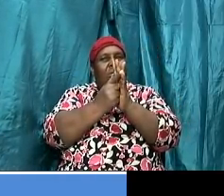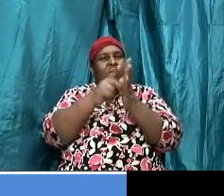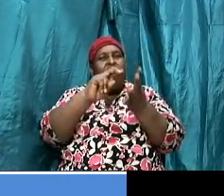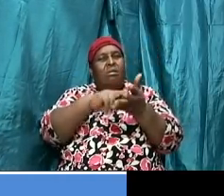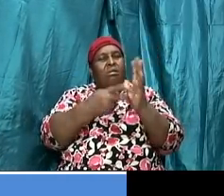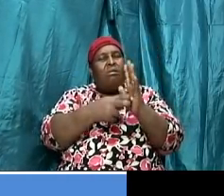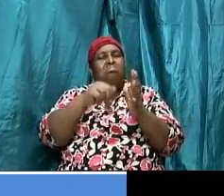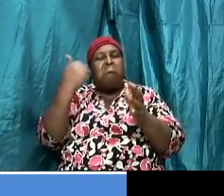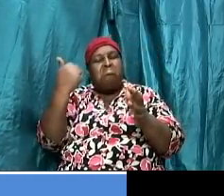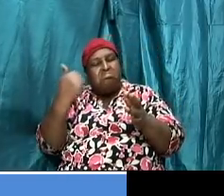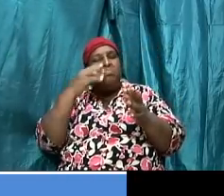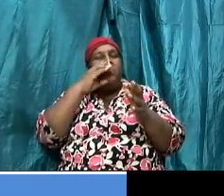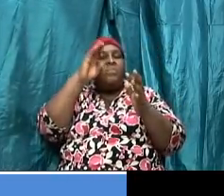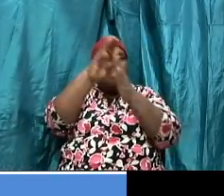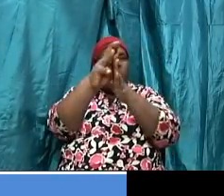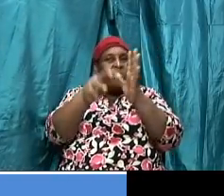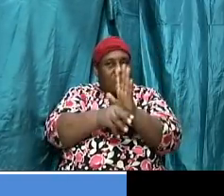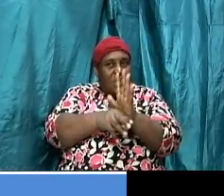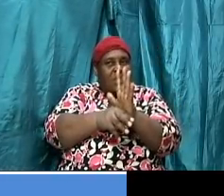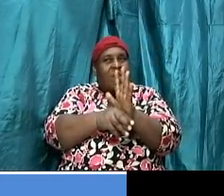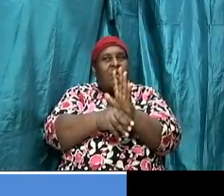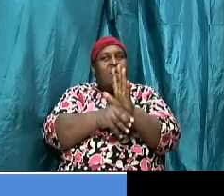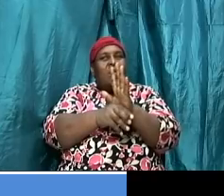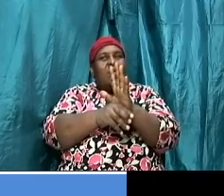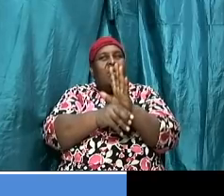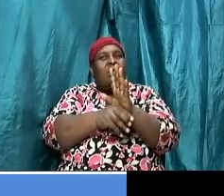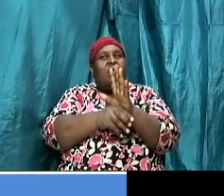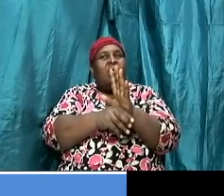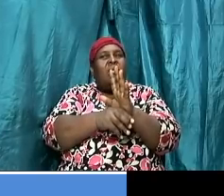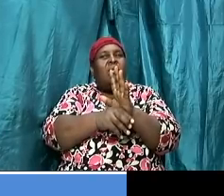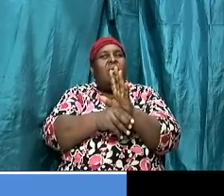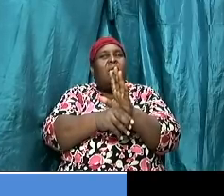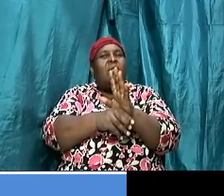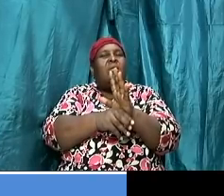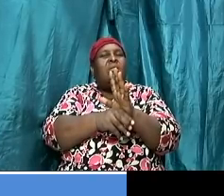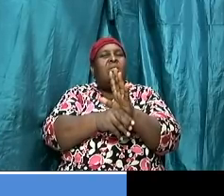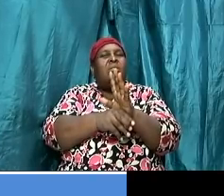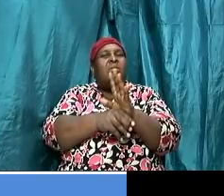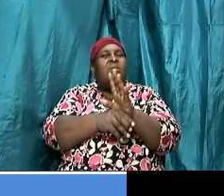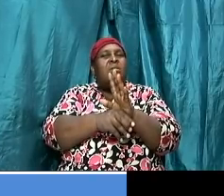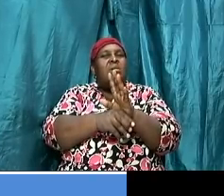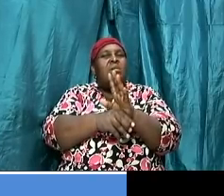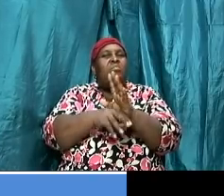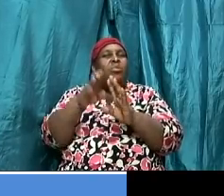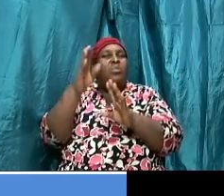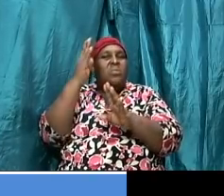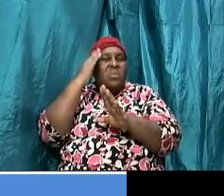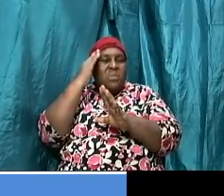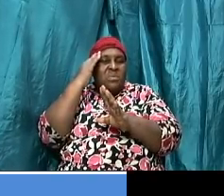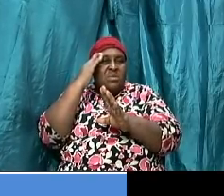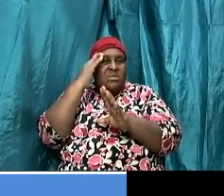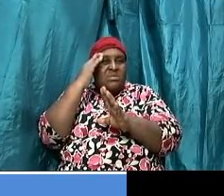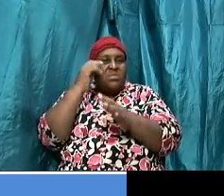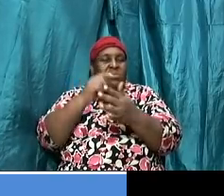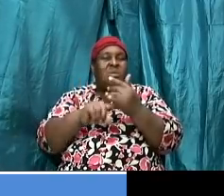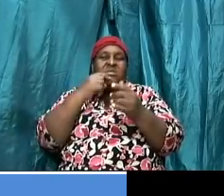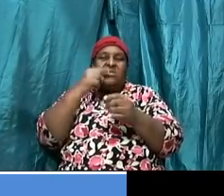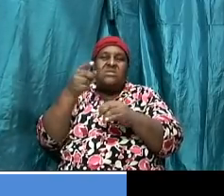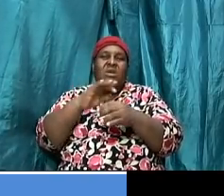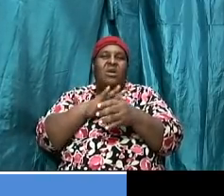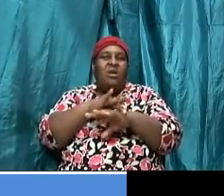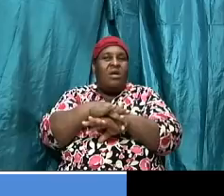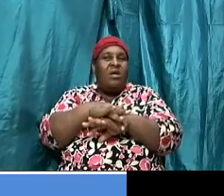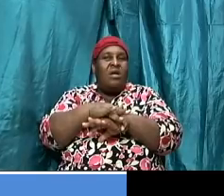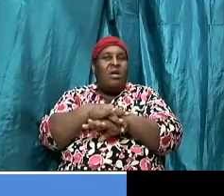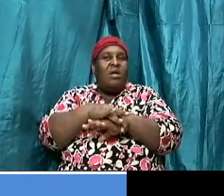the Ten Commandments, because it falls within the Ten Commandments, it's a moral law. But notice what I said earlier. Moral laws do